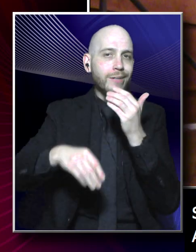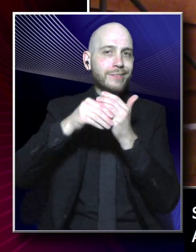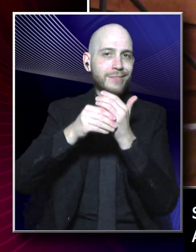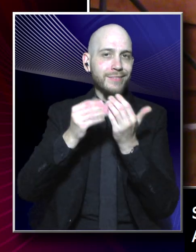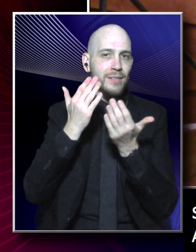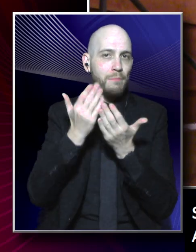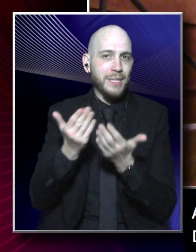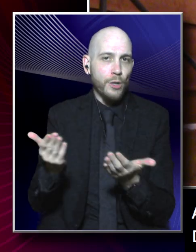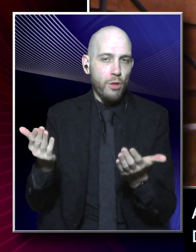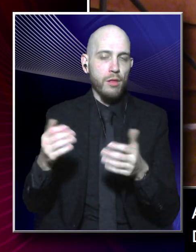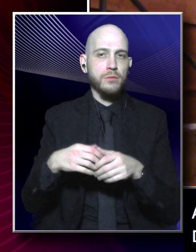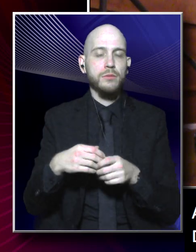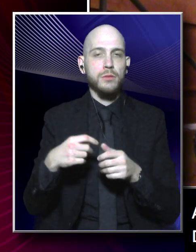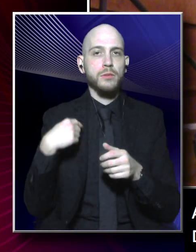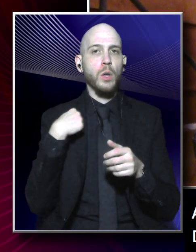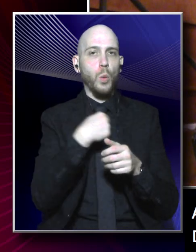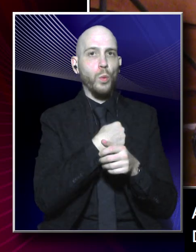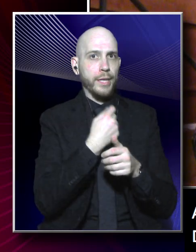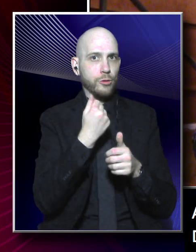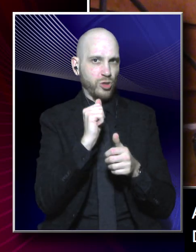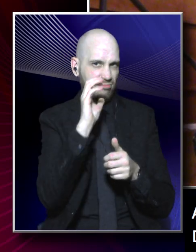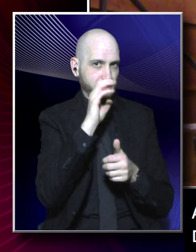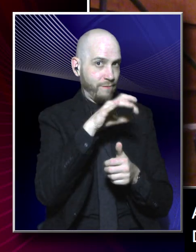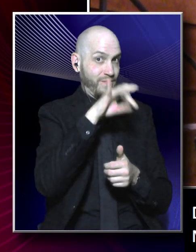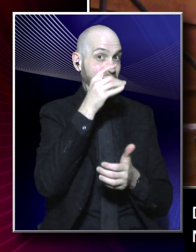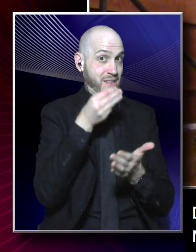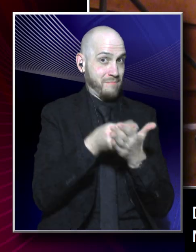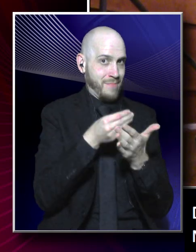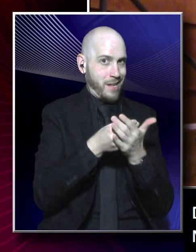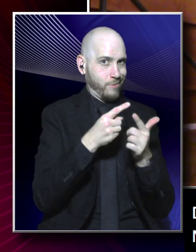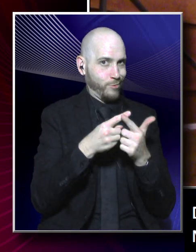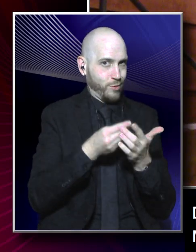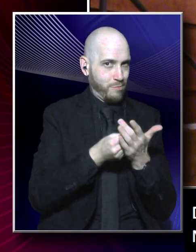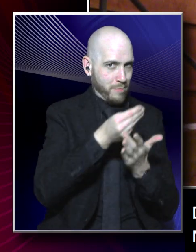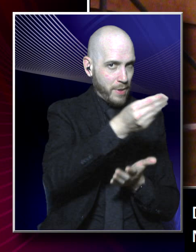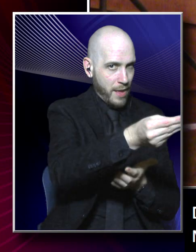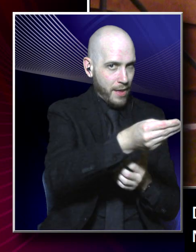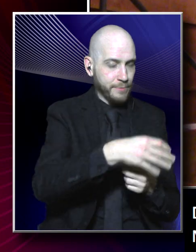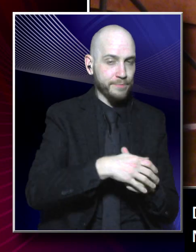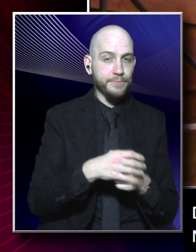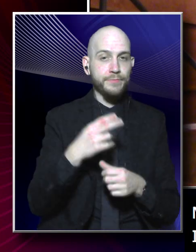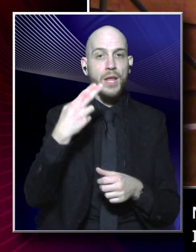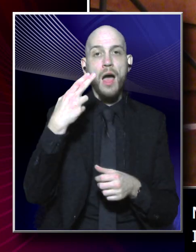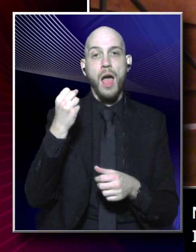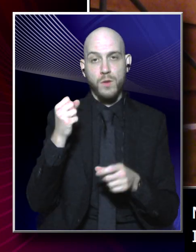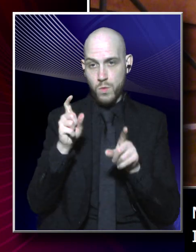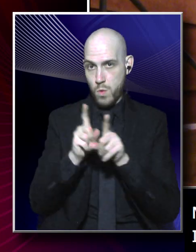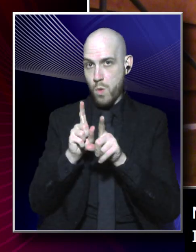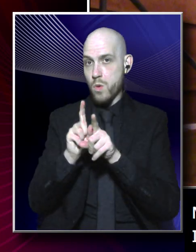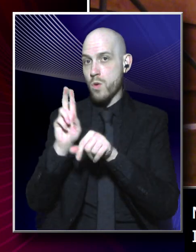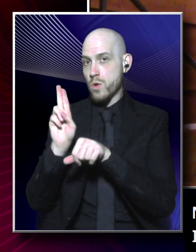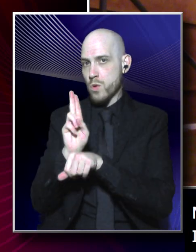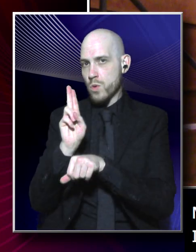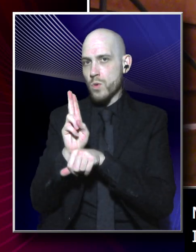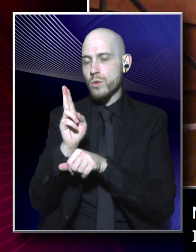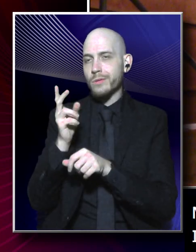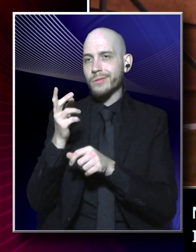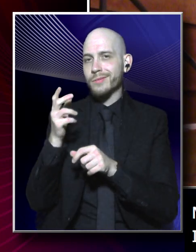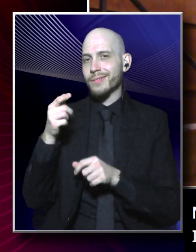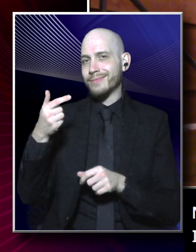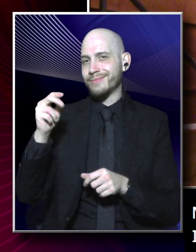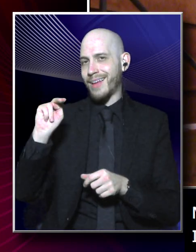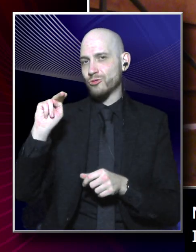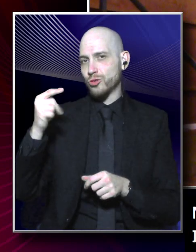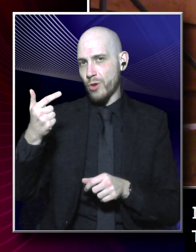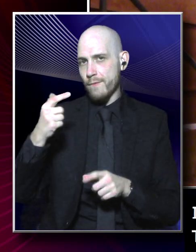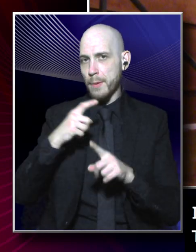Geographic. Our high school is also using it, but right now it's really finding out what's there, where the students are,